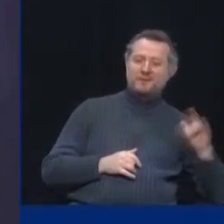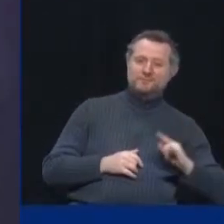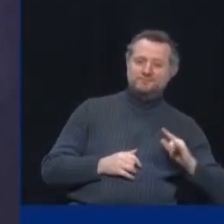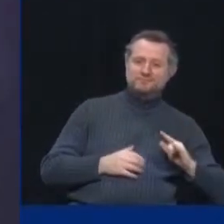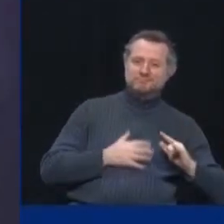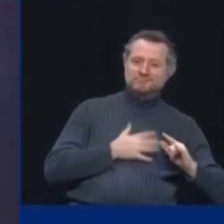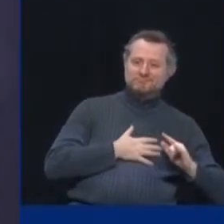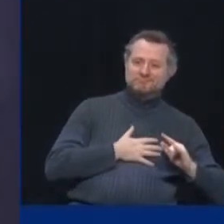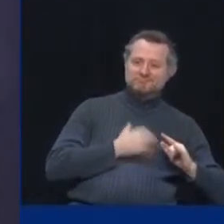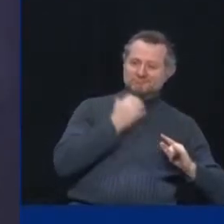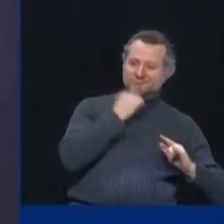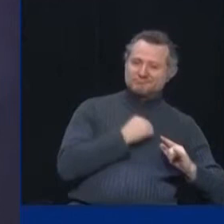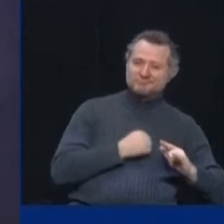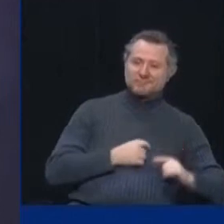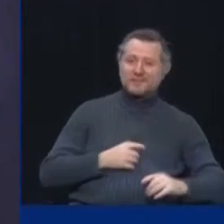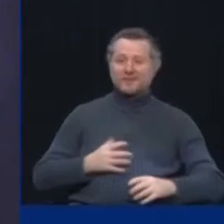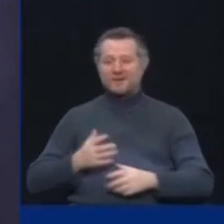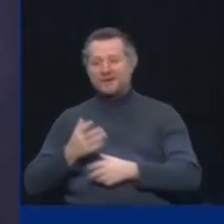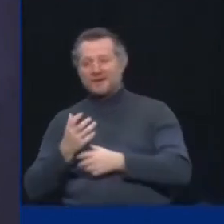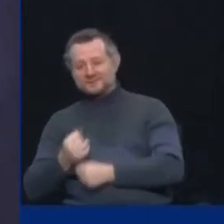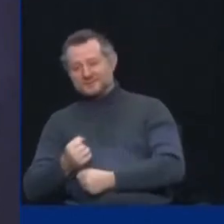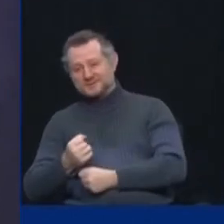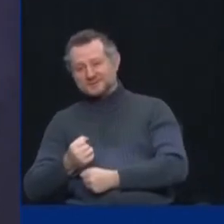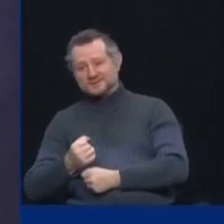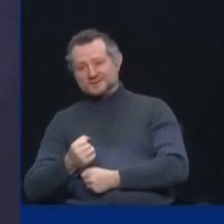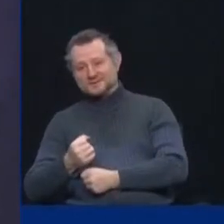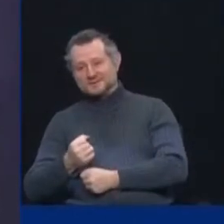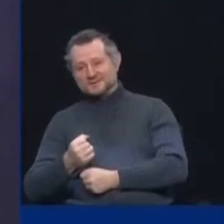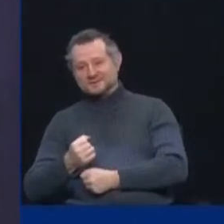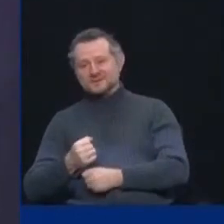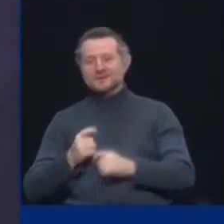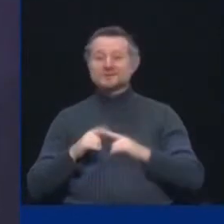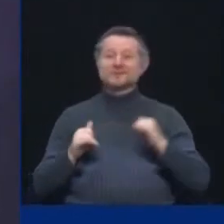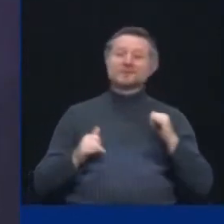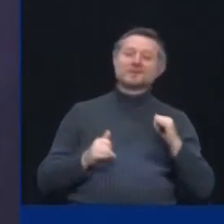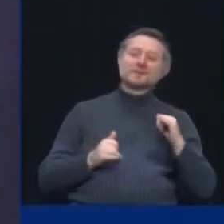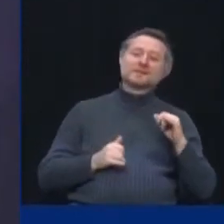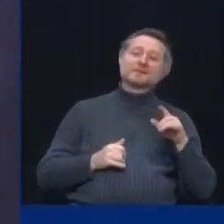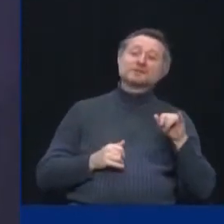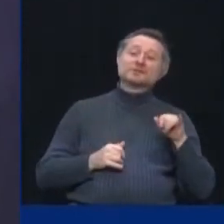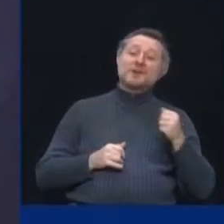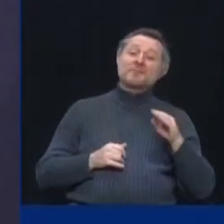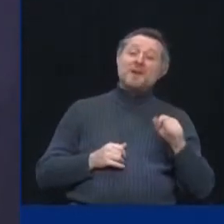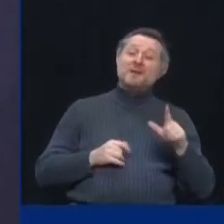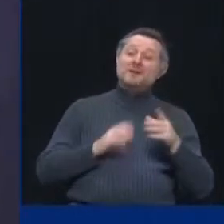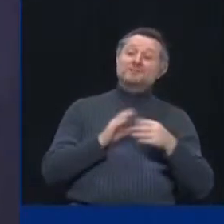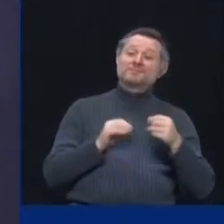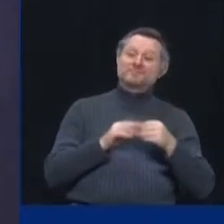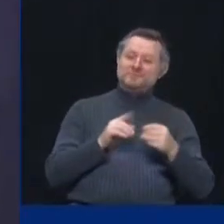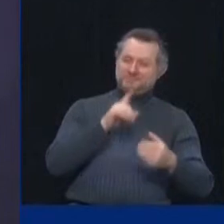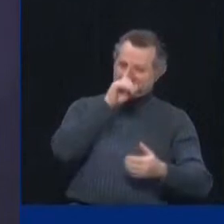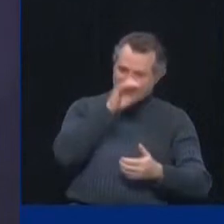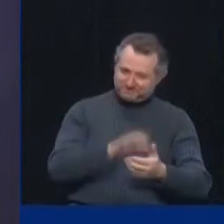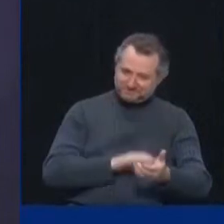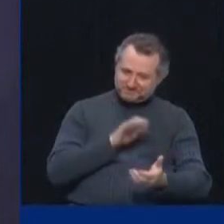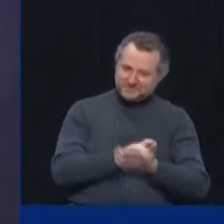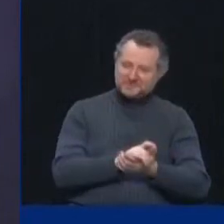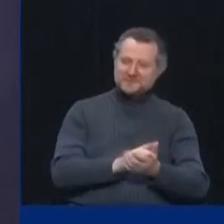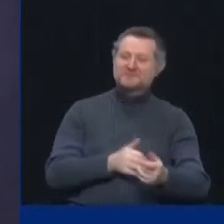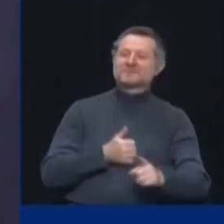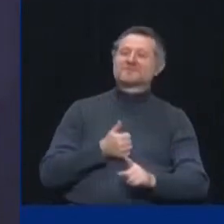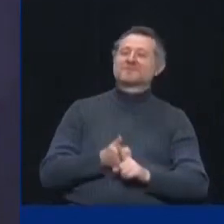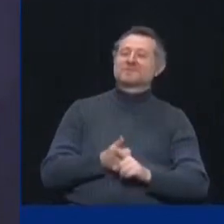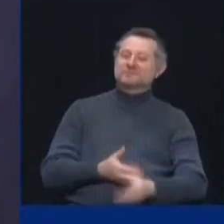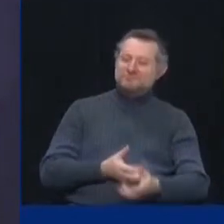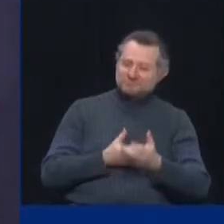be confident. And we're strong enough, as Jamal said, to believe in ourselves and to believe in each